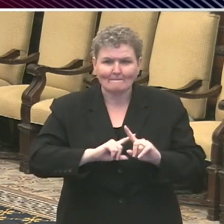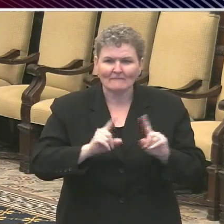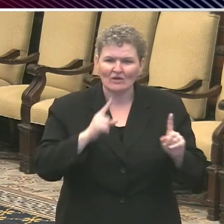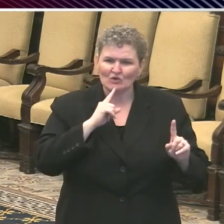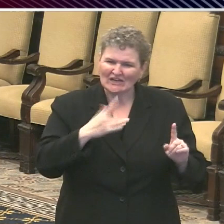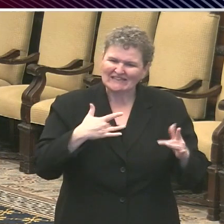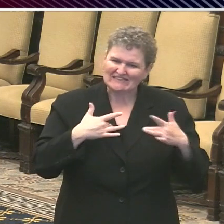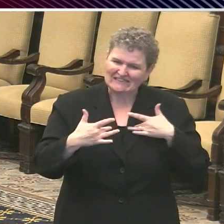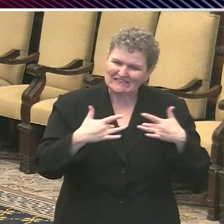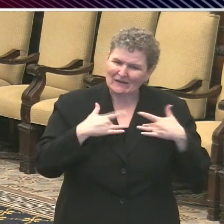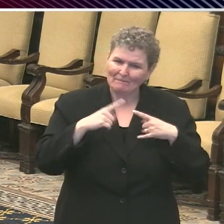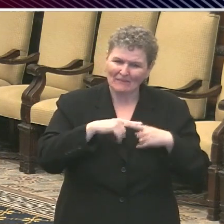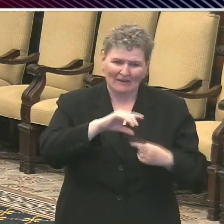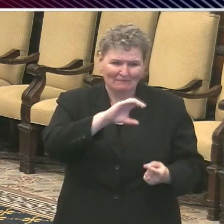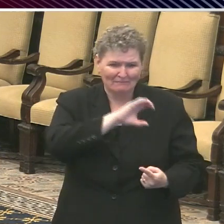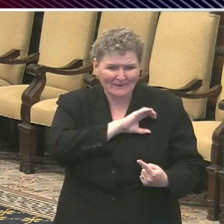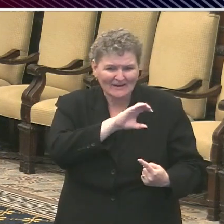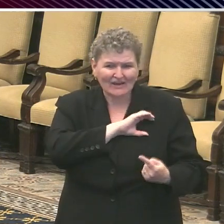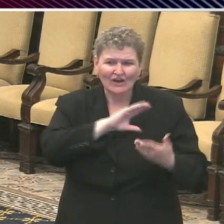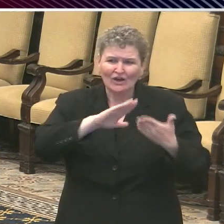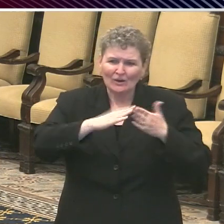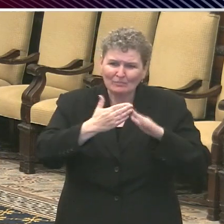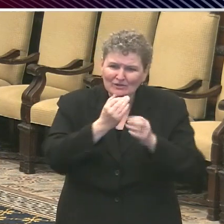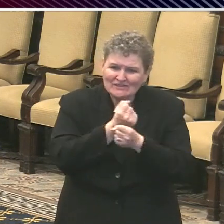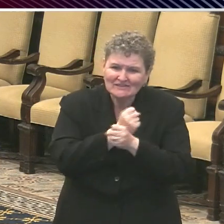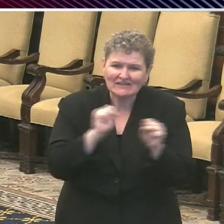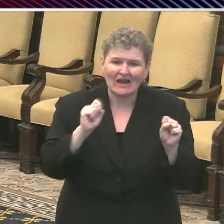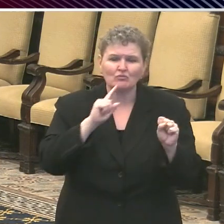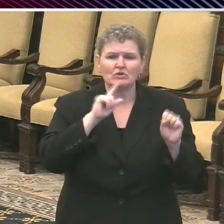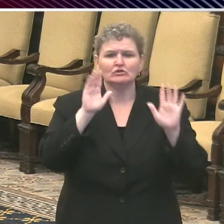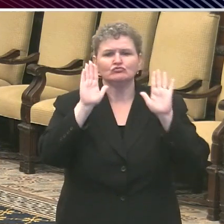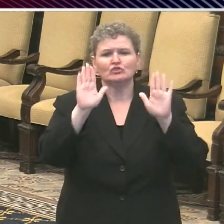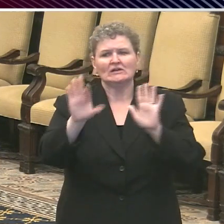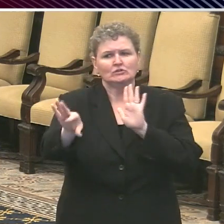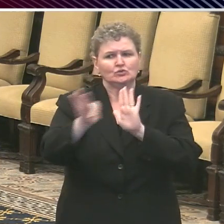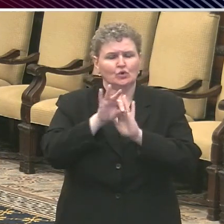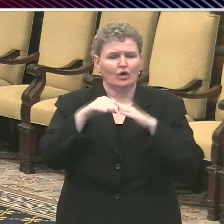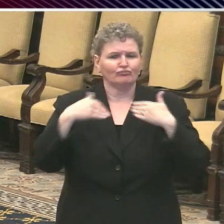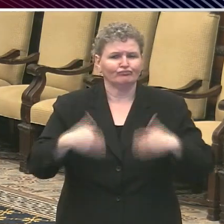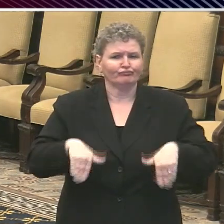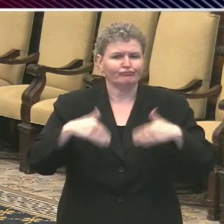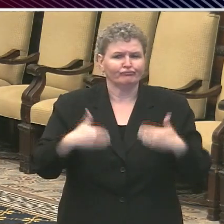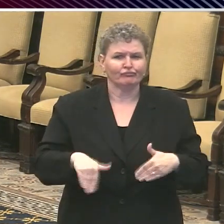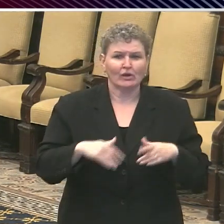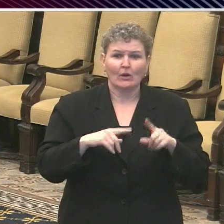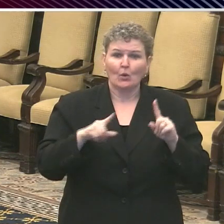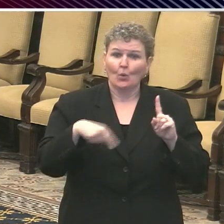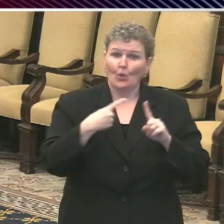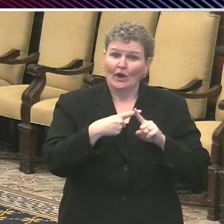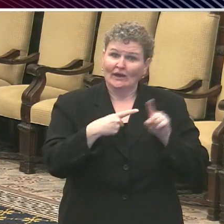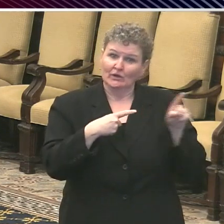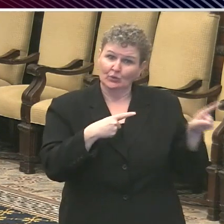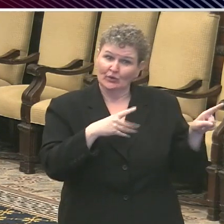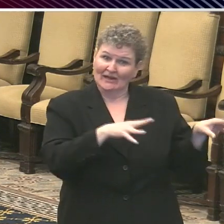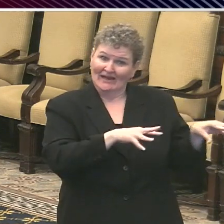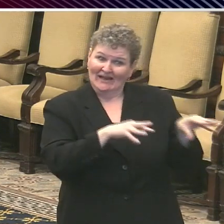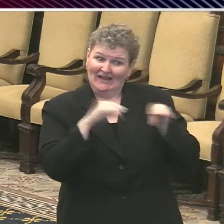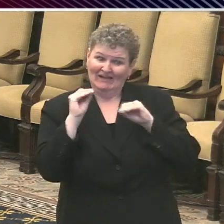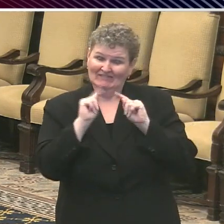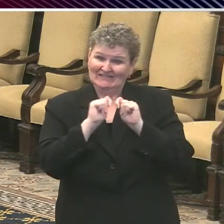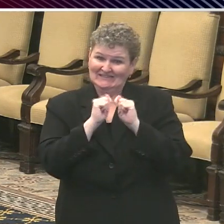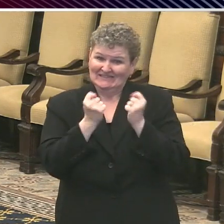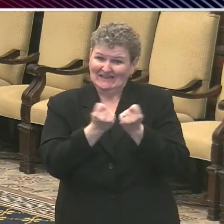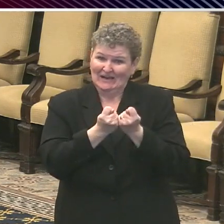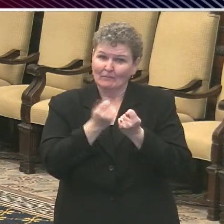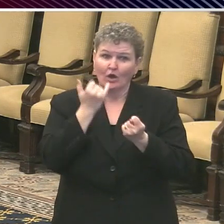concerned about community safety. And I think he's a great choice. When he first left the team, I called